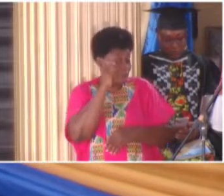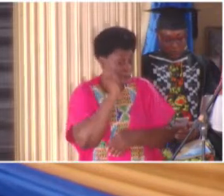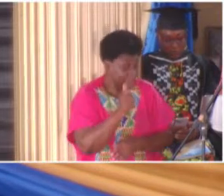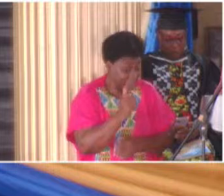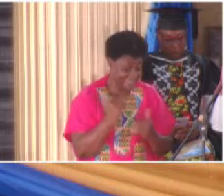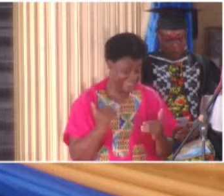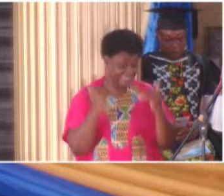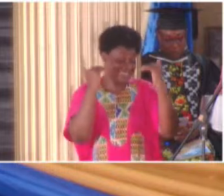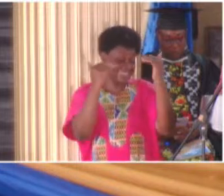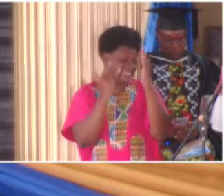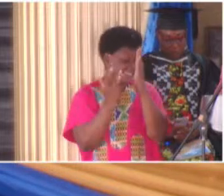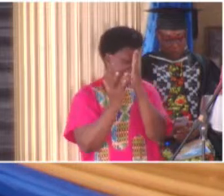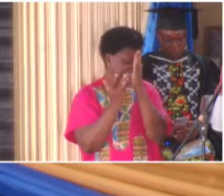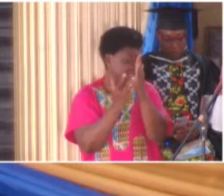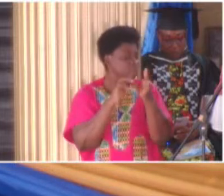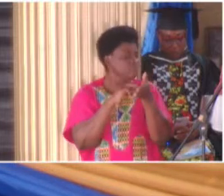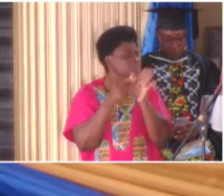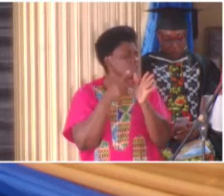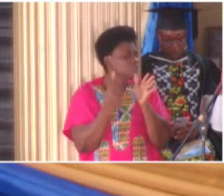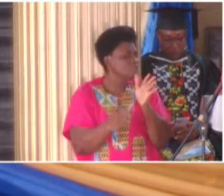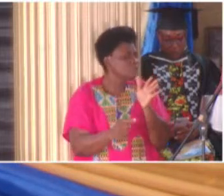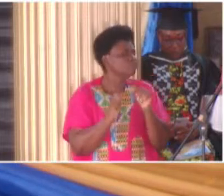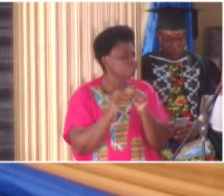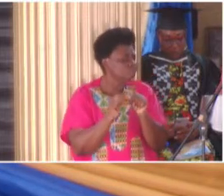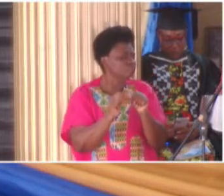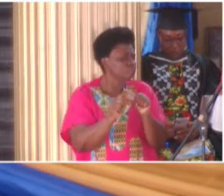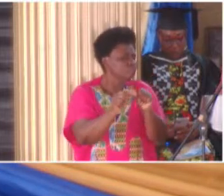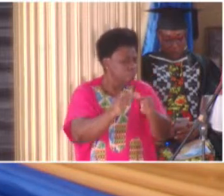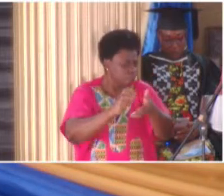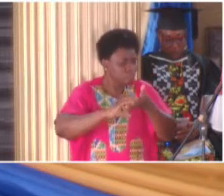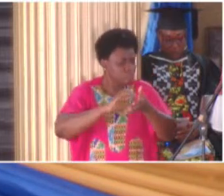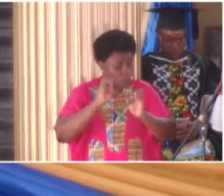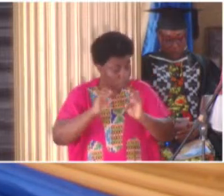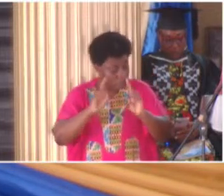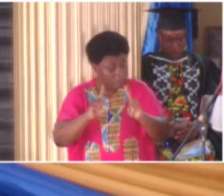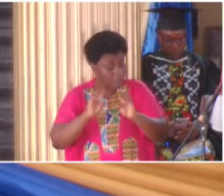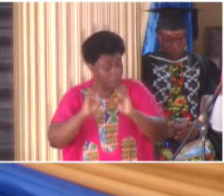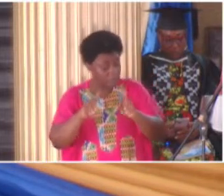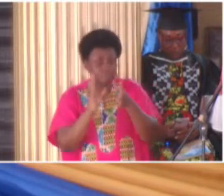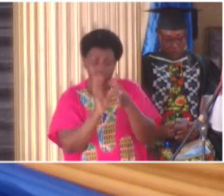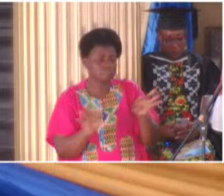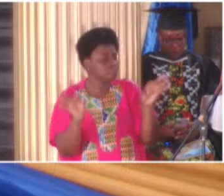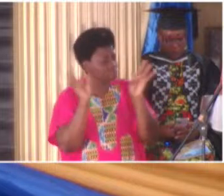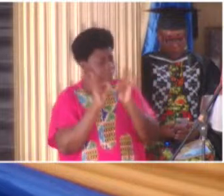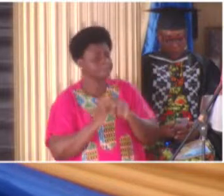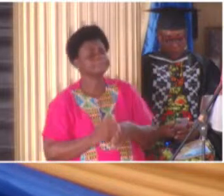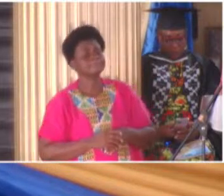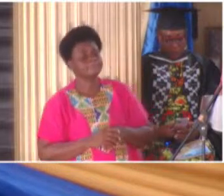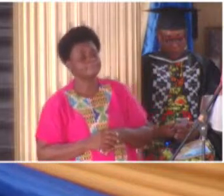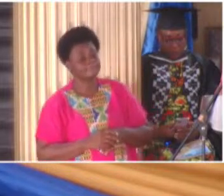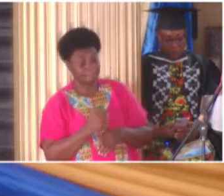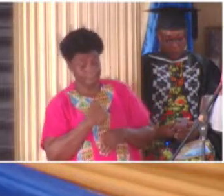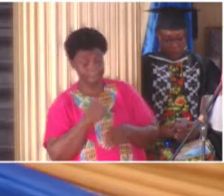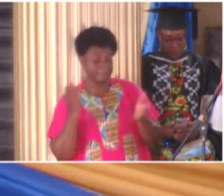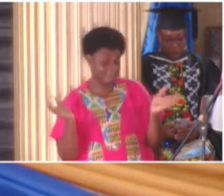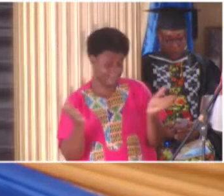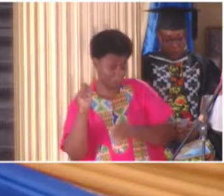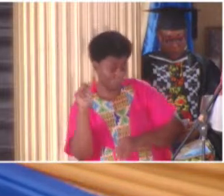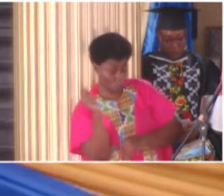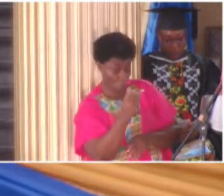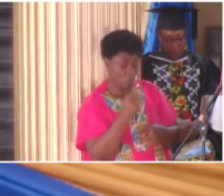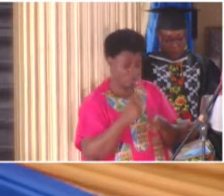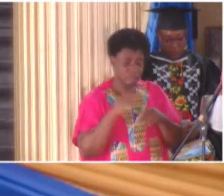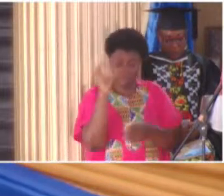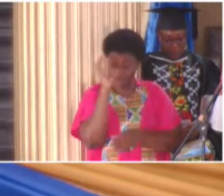advancement of technology means that continuous education is essential. I urge you all to